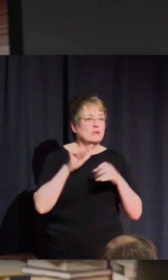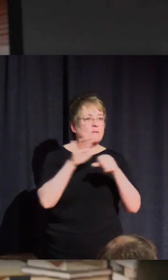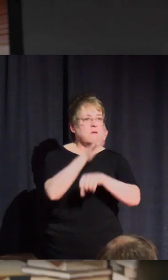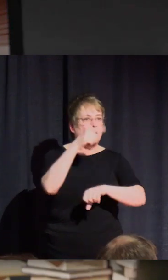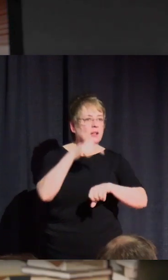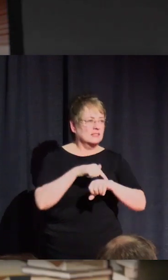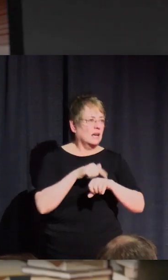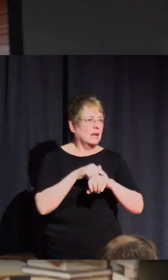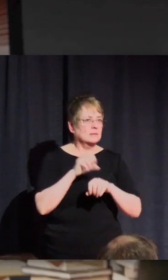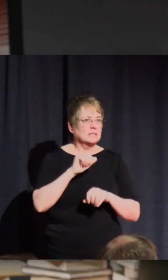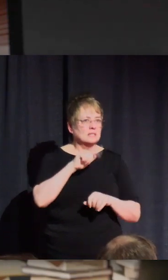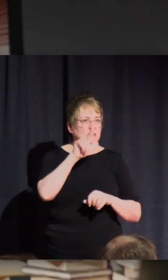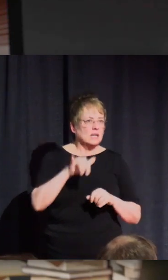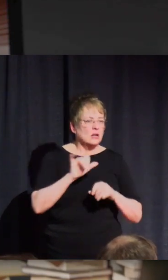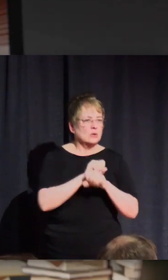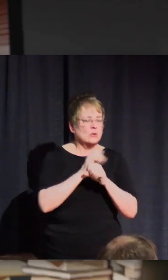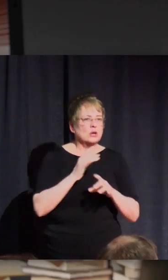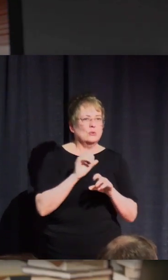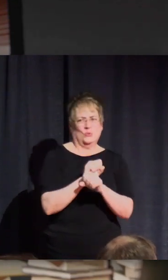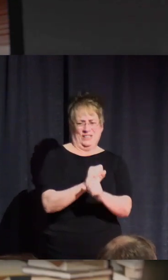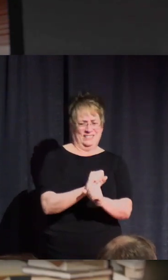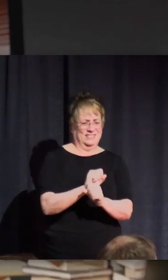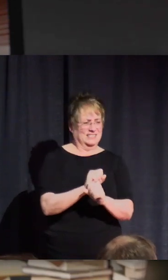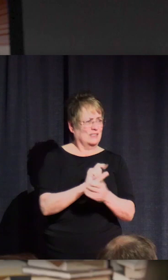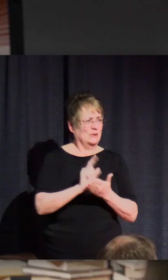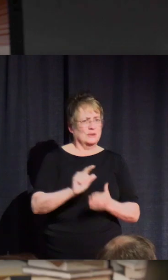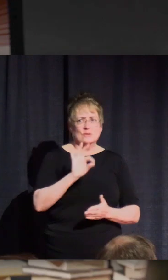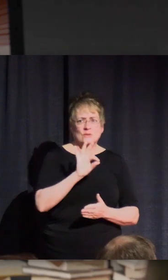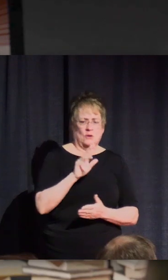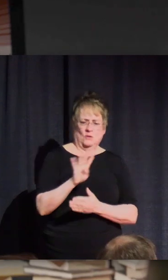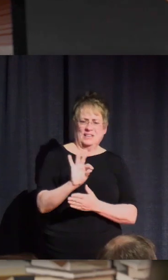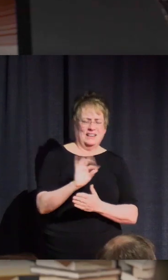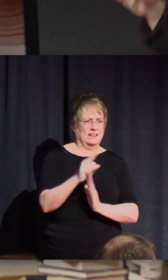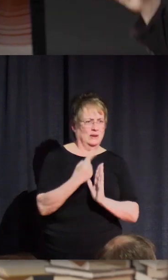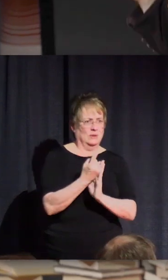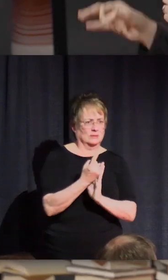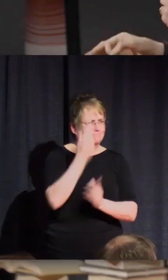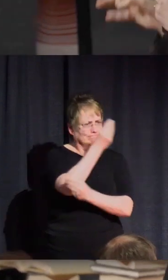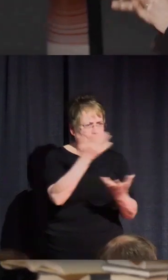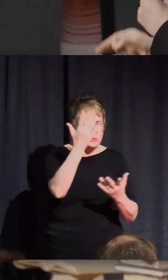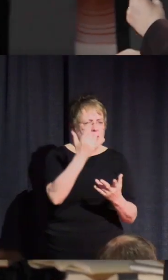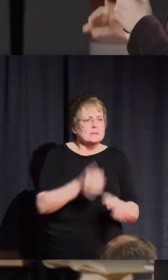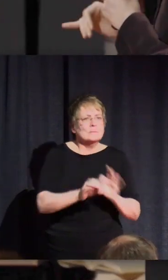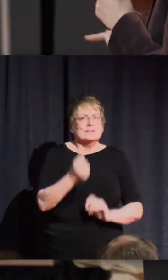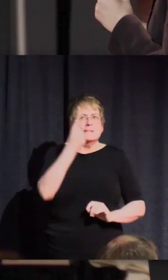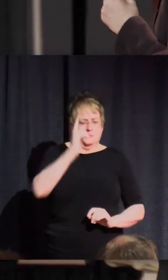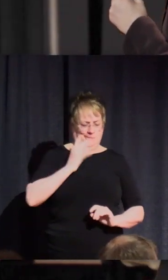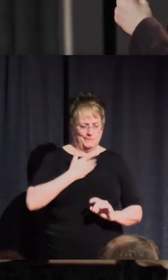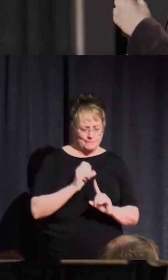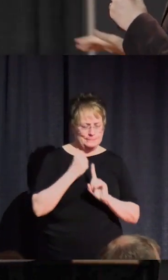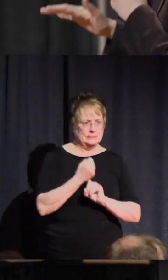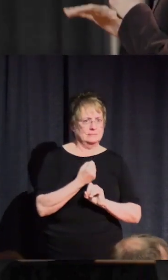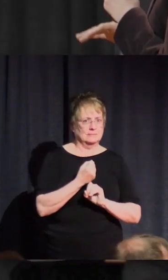salaried employee already exceeds this by working 49 hours per week. I say this because we have to understand the situation we find